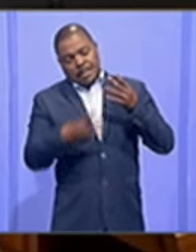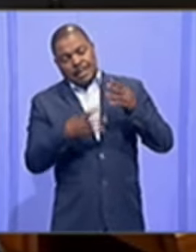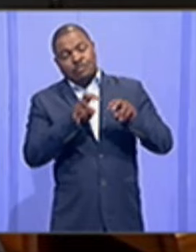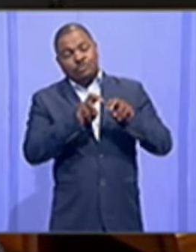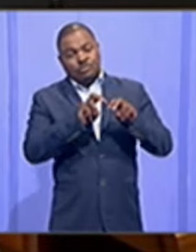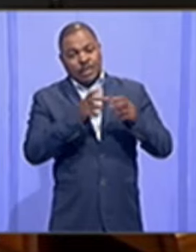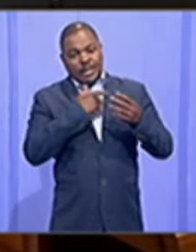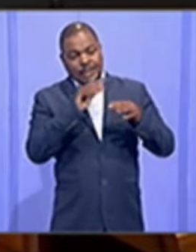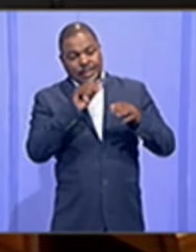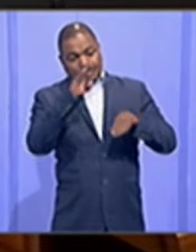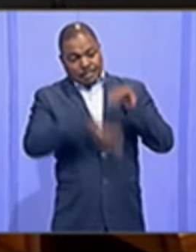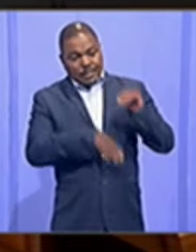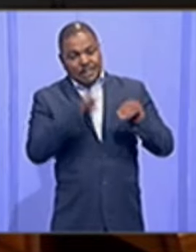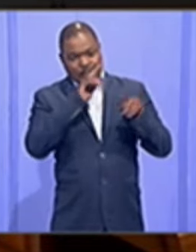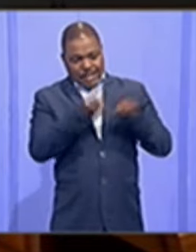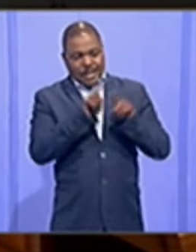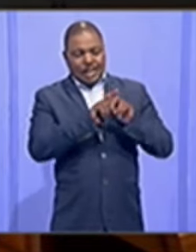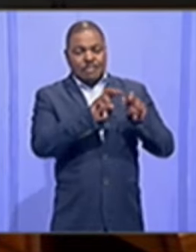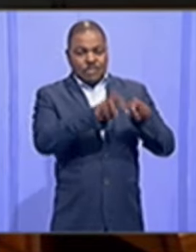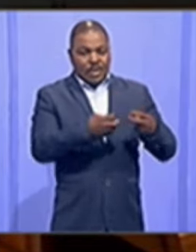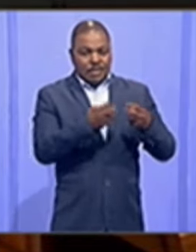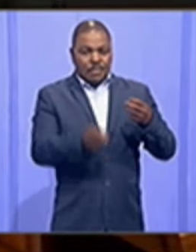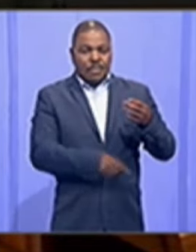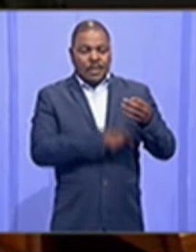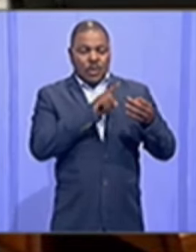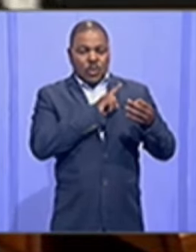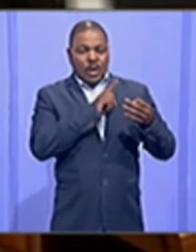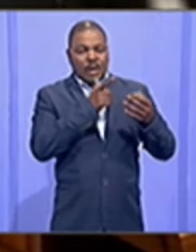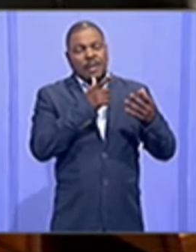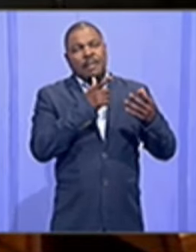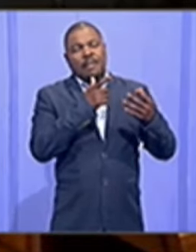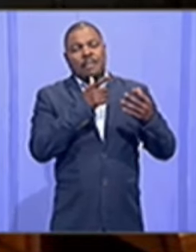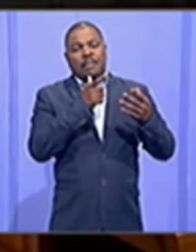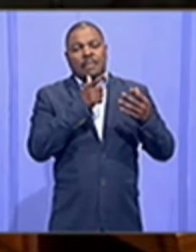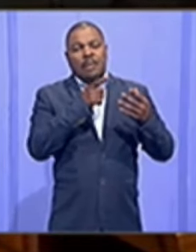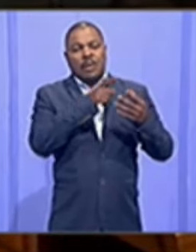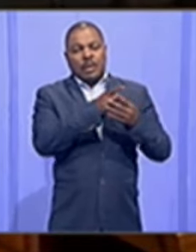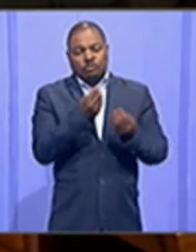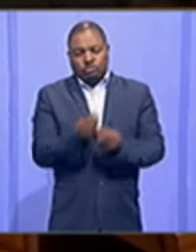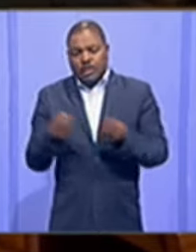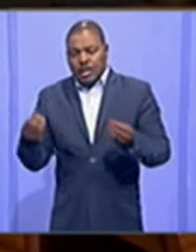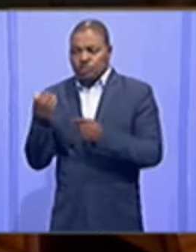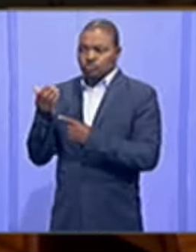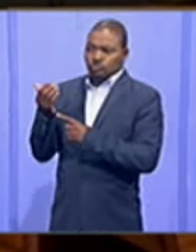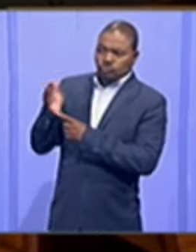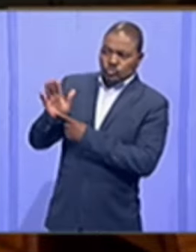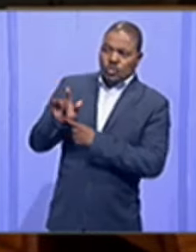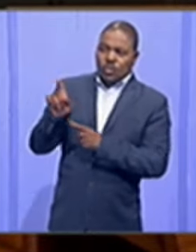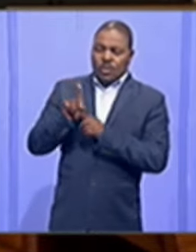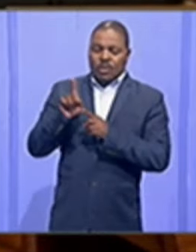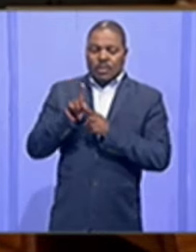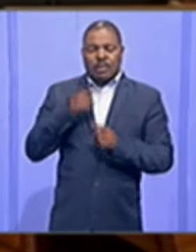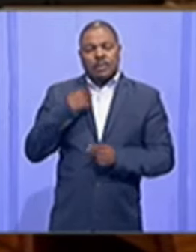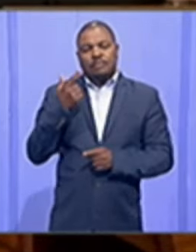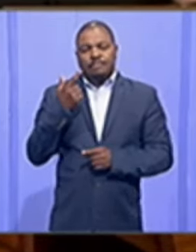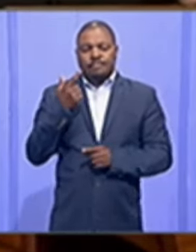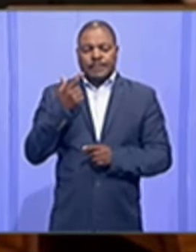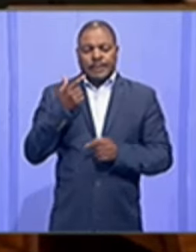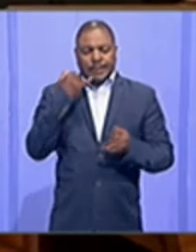rape, compelled rape, compelling a children to witness sexual